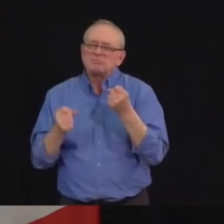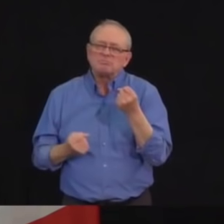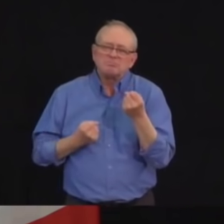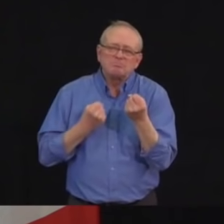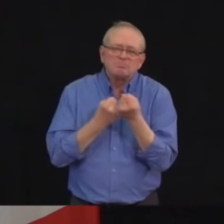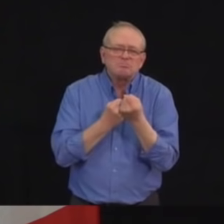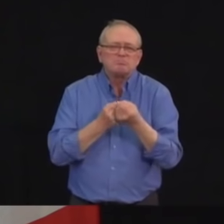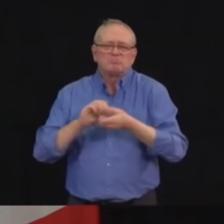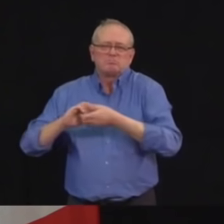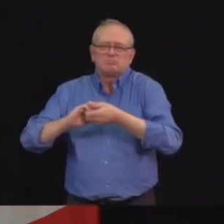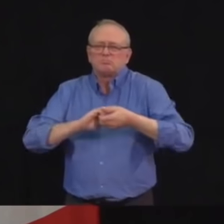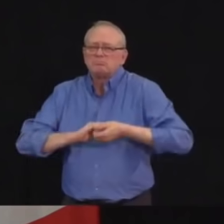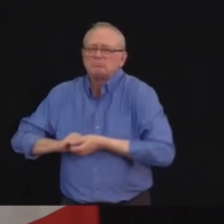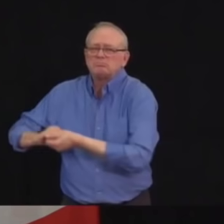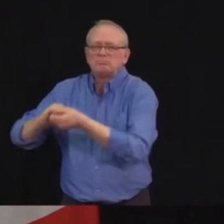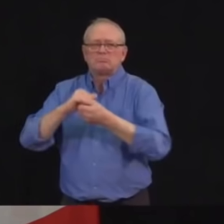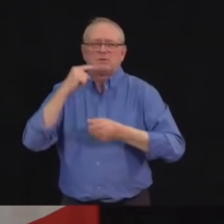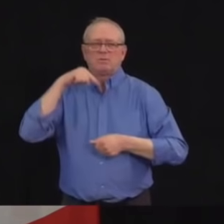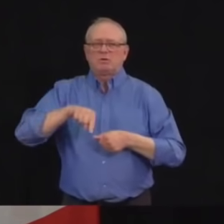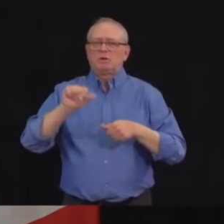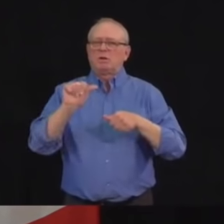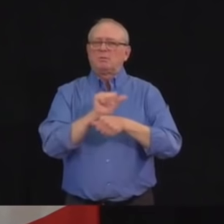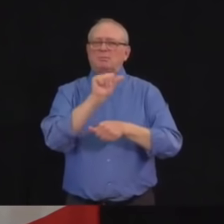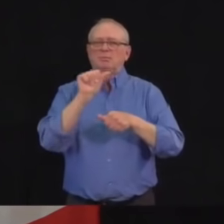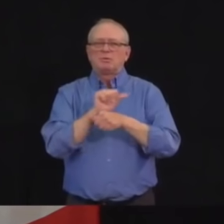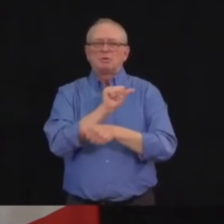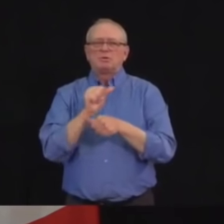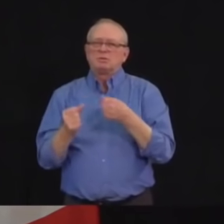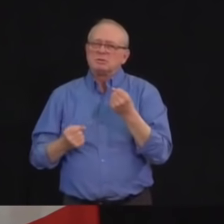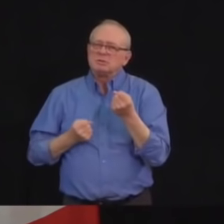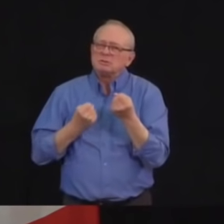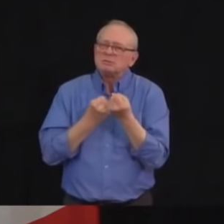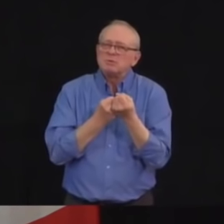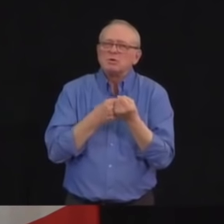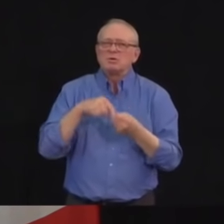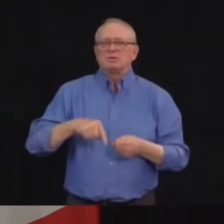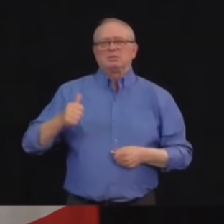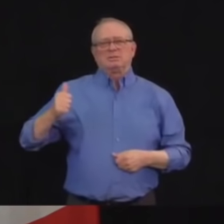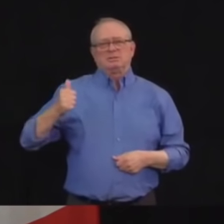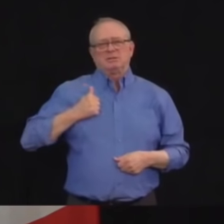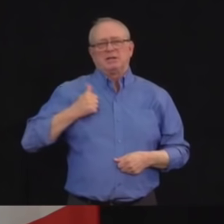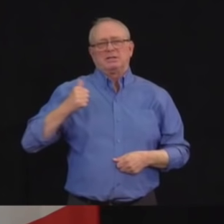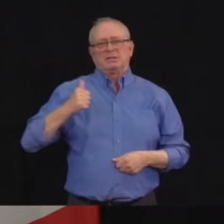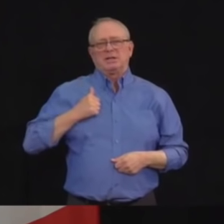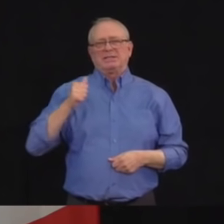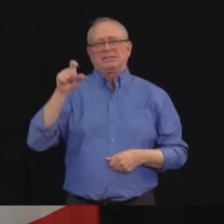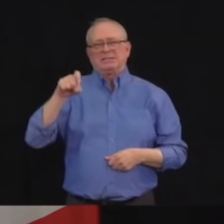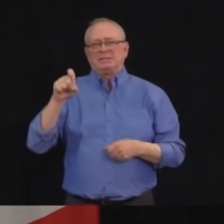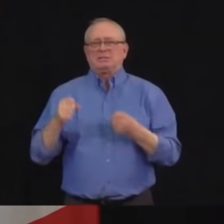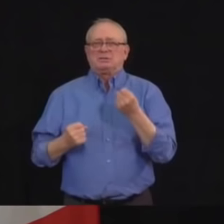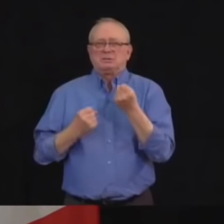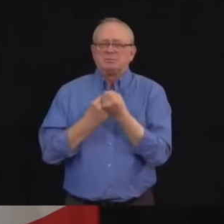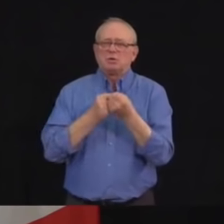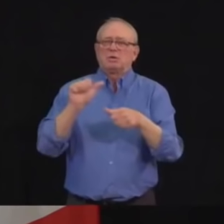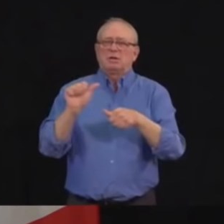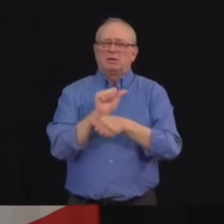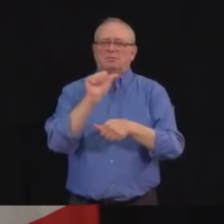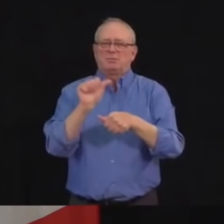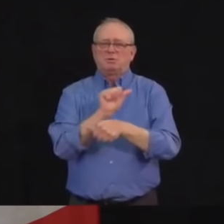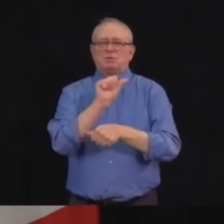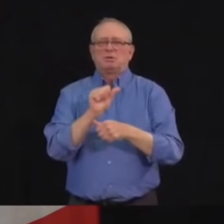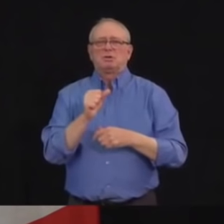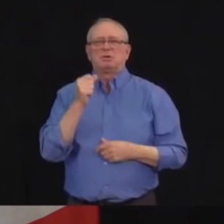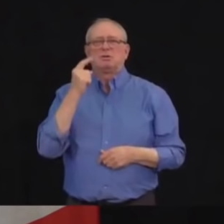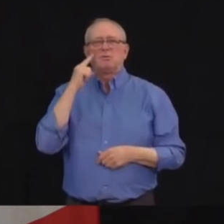the importance of the Canadian energy sector and support for federal action to ensure a future for this